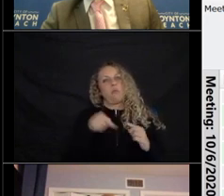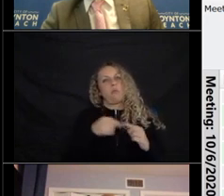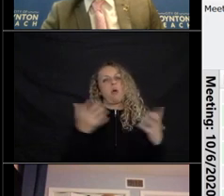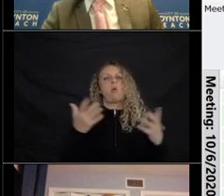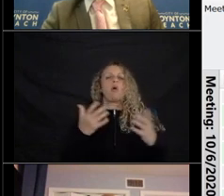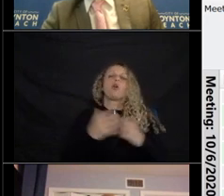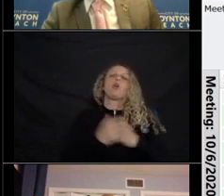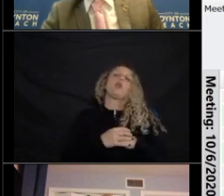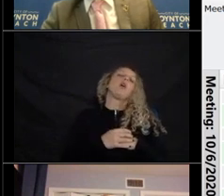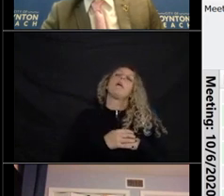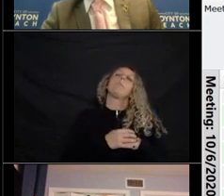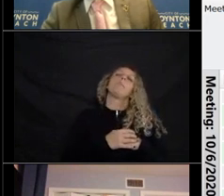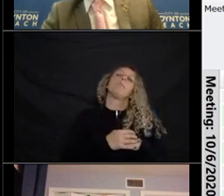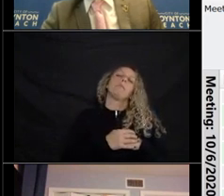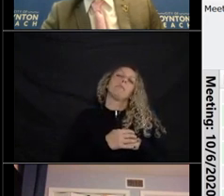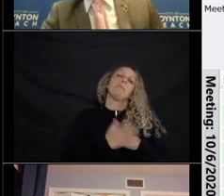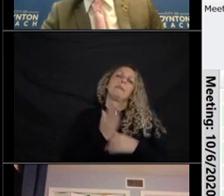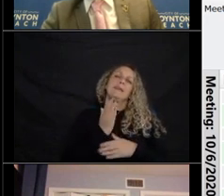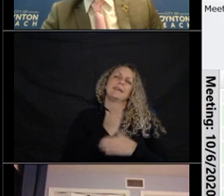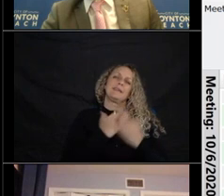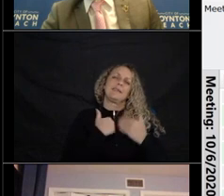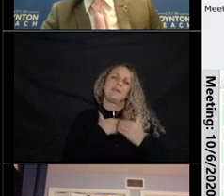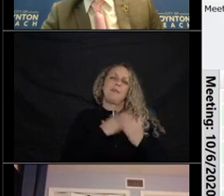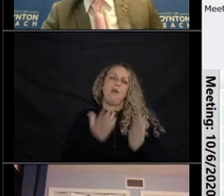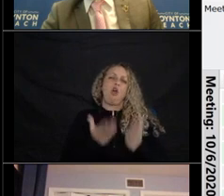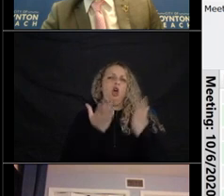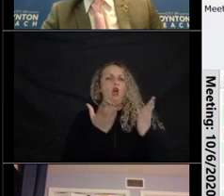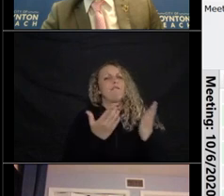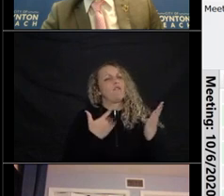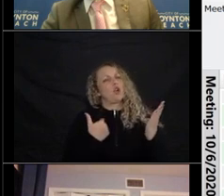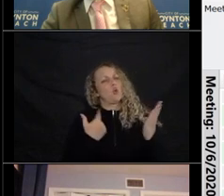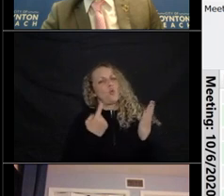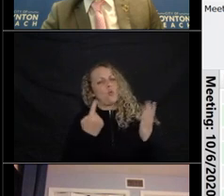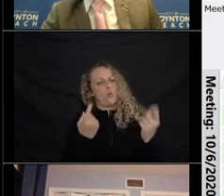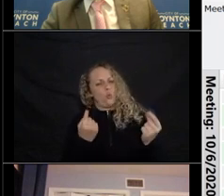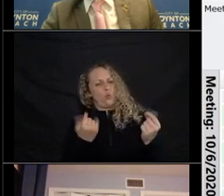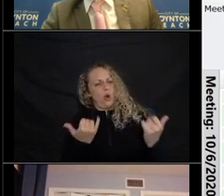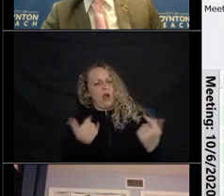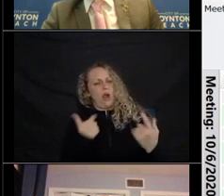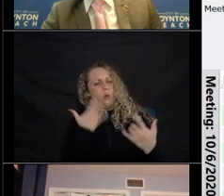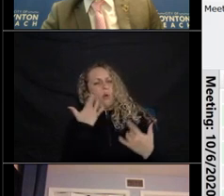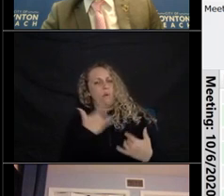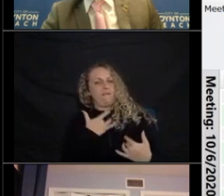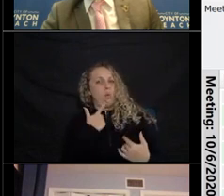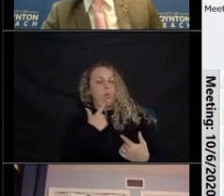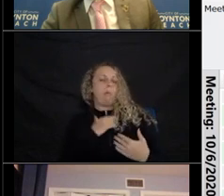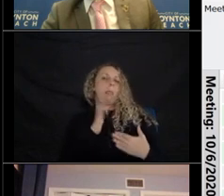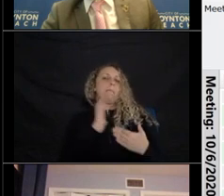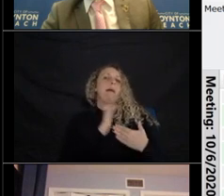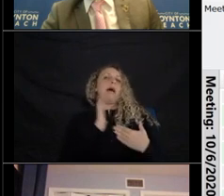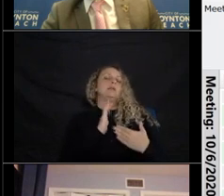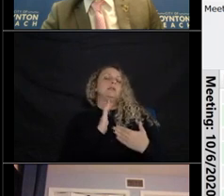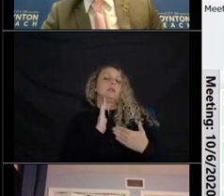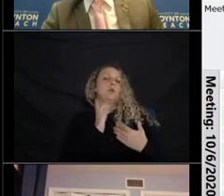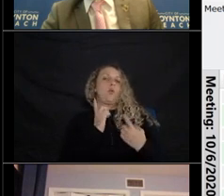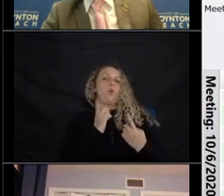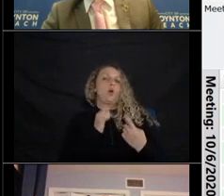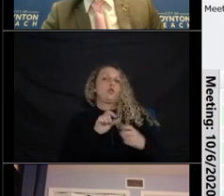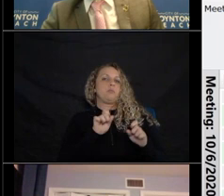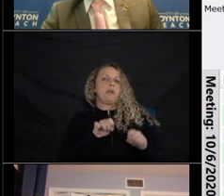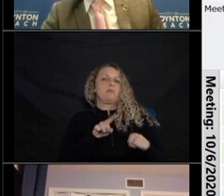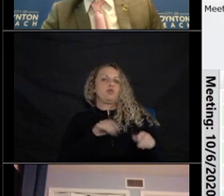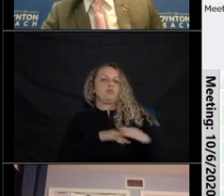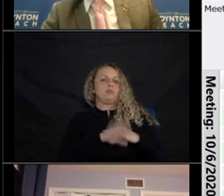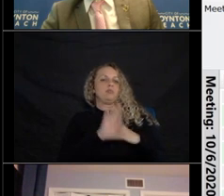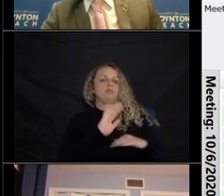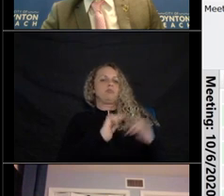were just kind of our offer and where we're at and why we feel that we would be the best one to be able to